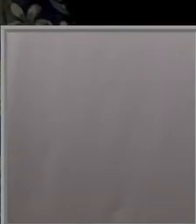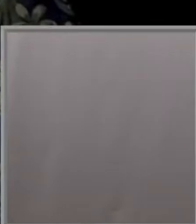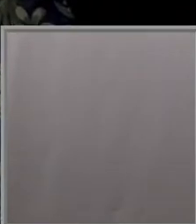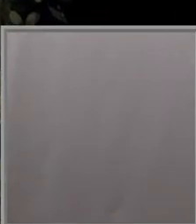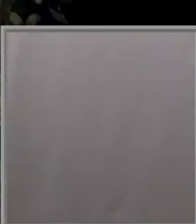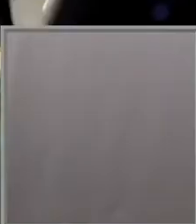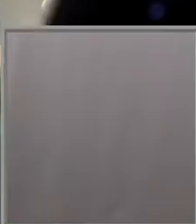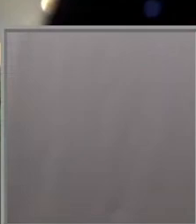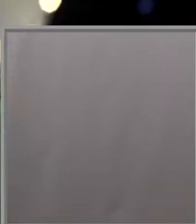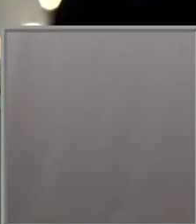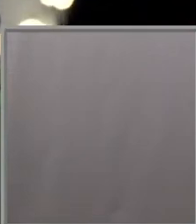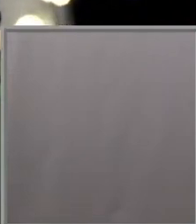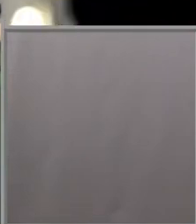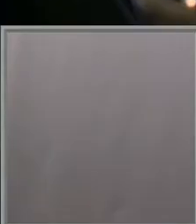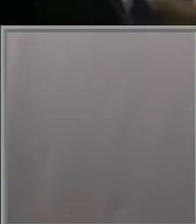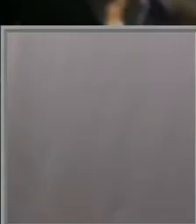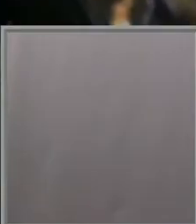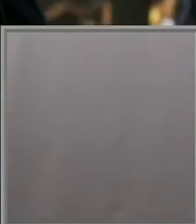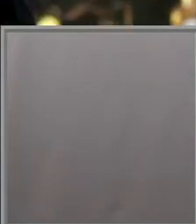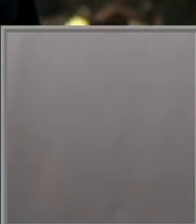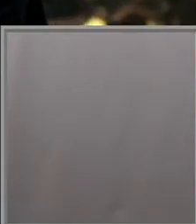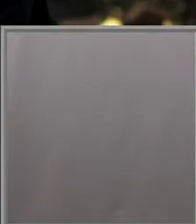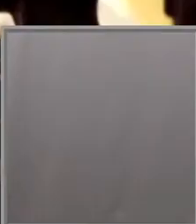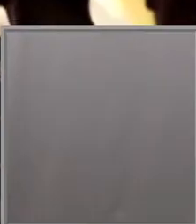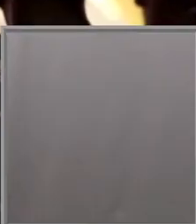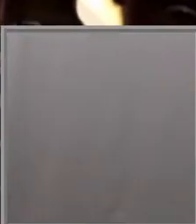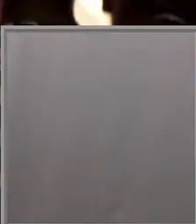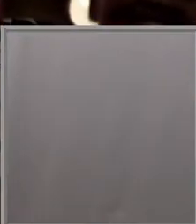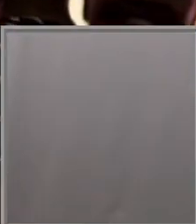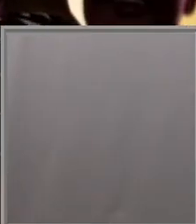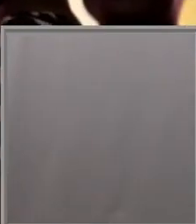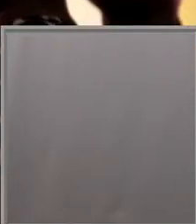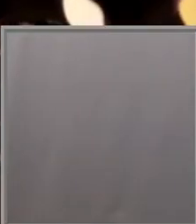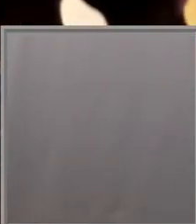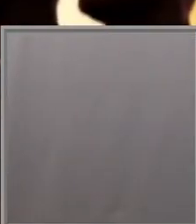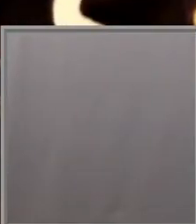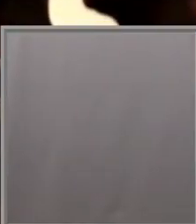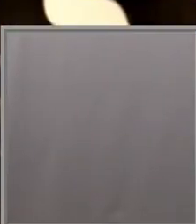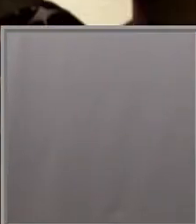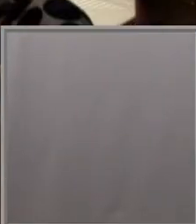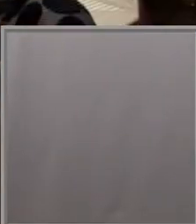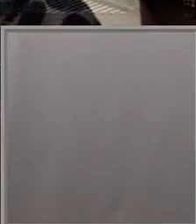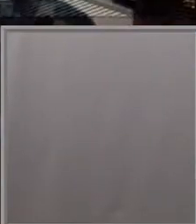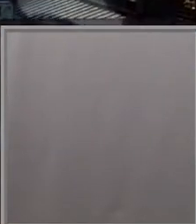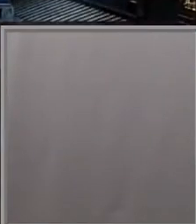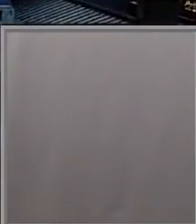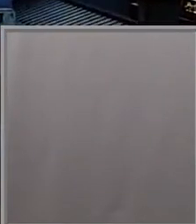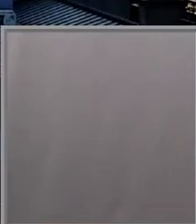ultimate excellence if you haven't necessarily tapped into who you really are and what your heart is.